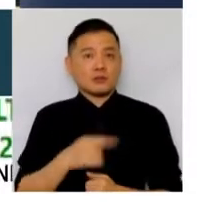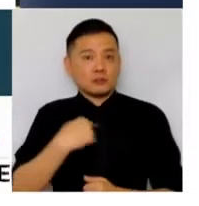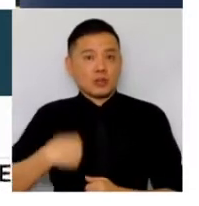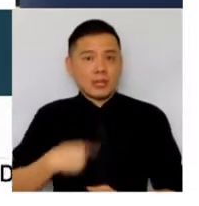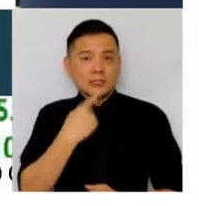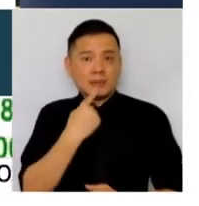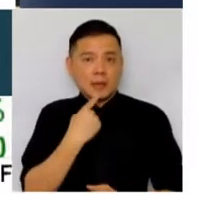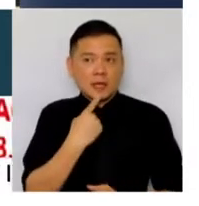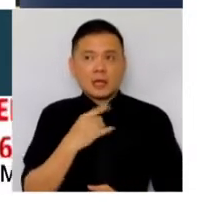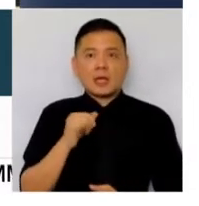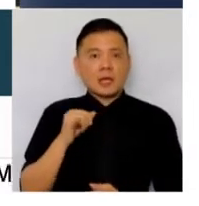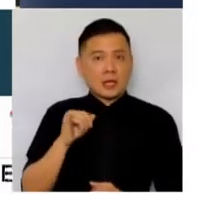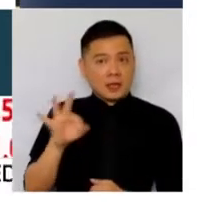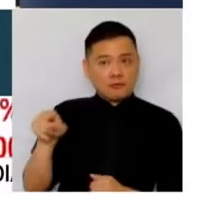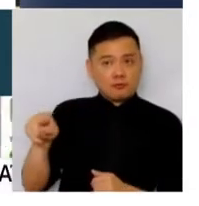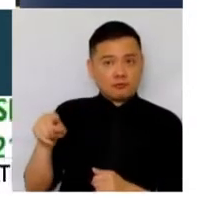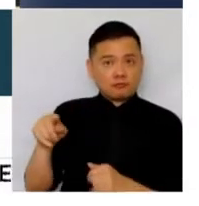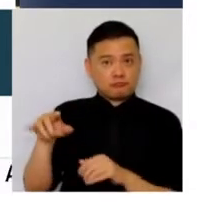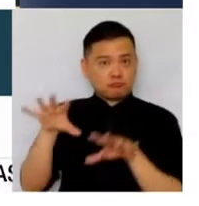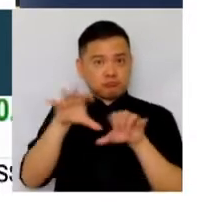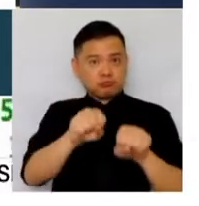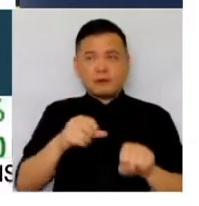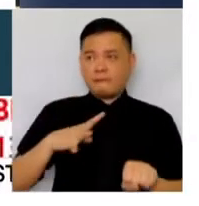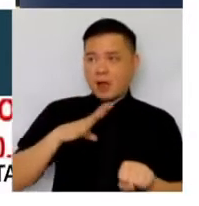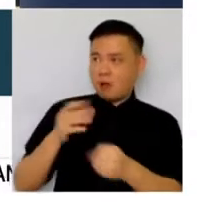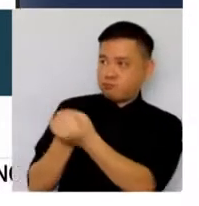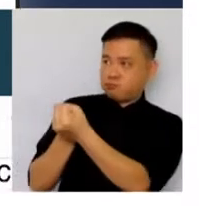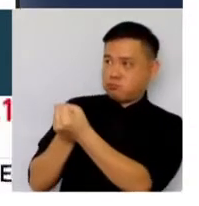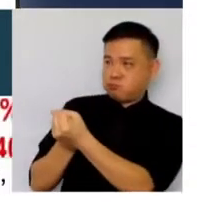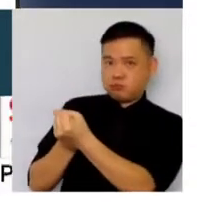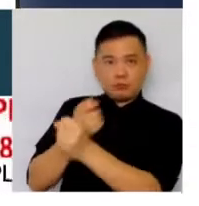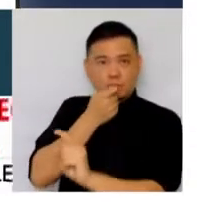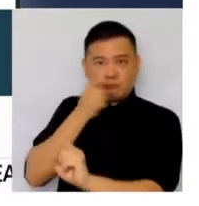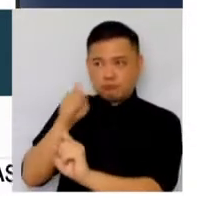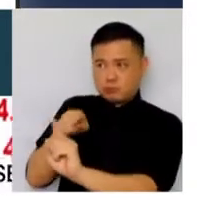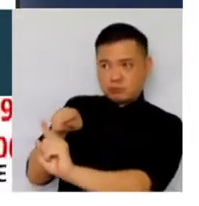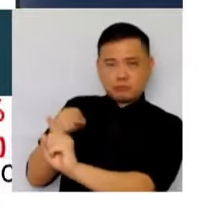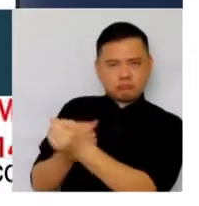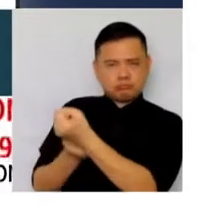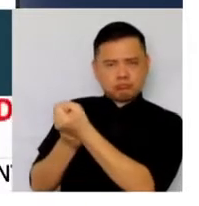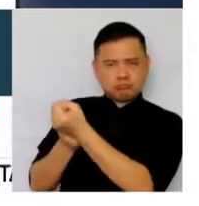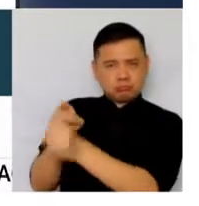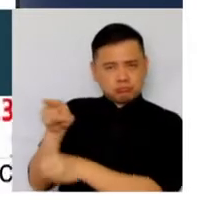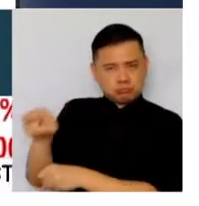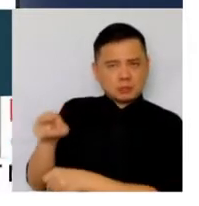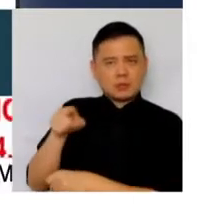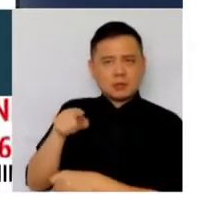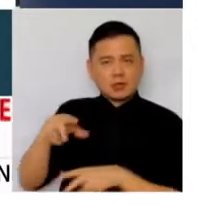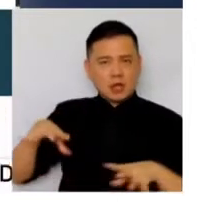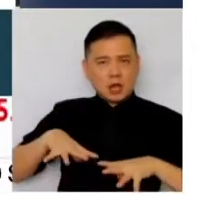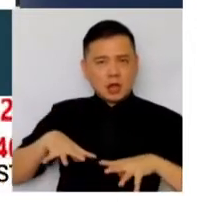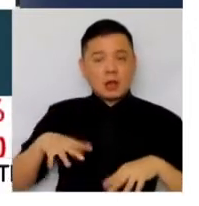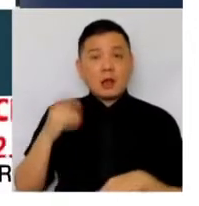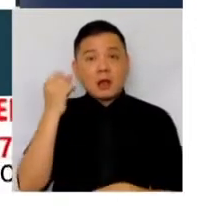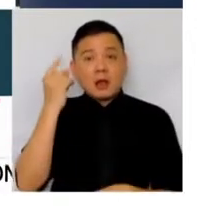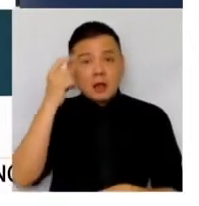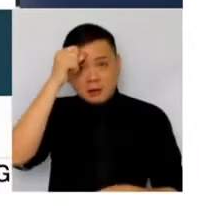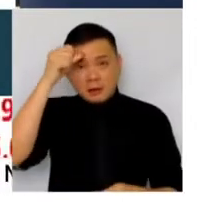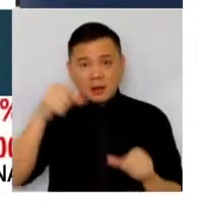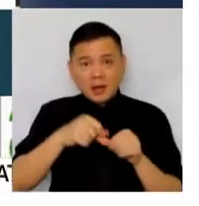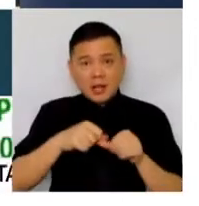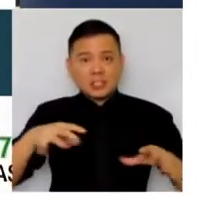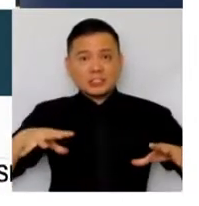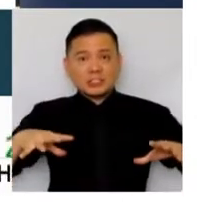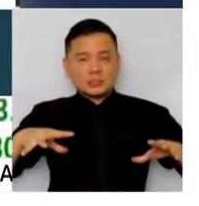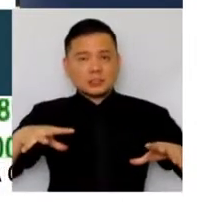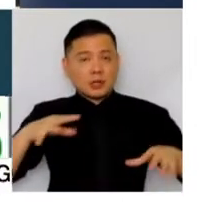regard to Xinjiang, in regard to Ukraine. Mm-hmm. Now, but remember, China too has economic interest in Ukraine